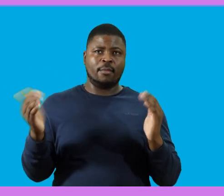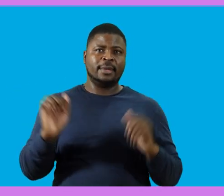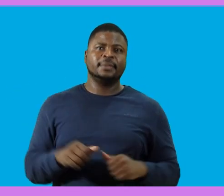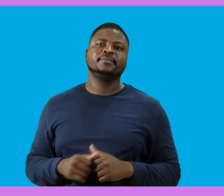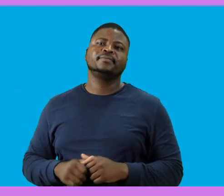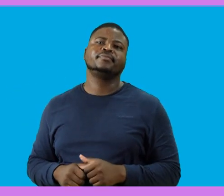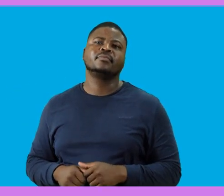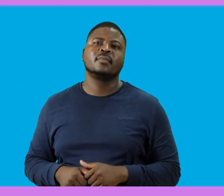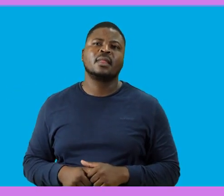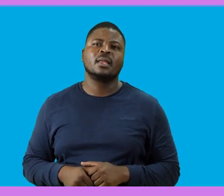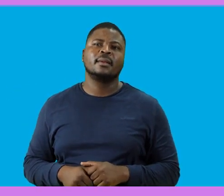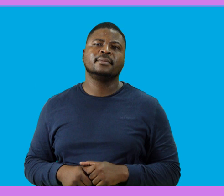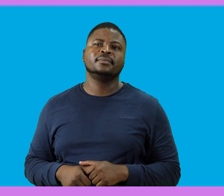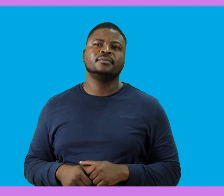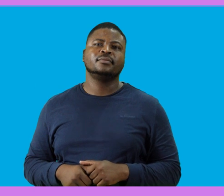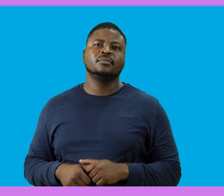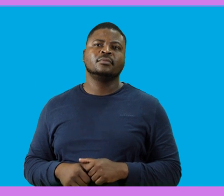expenses